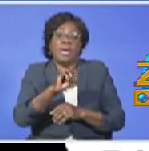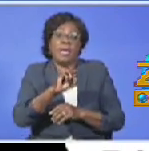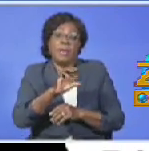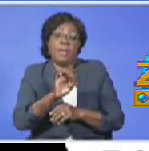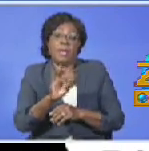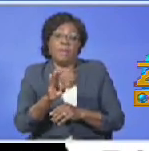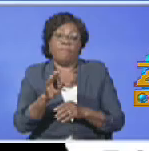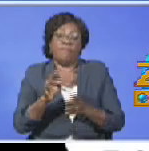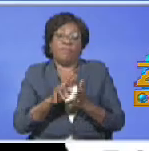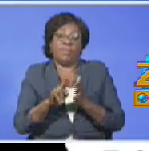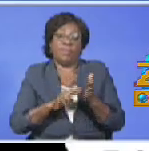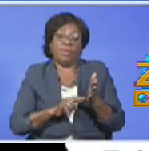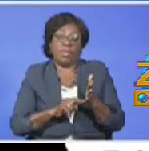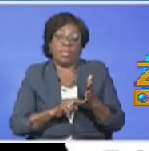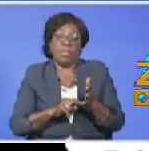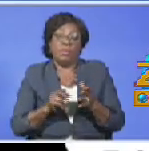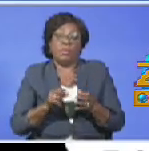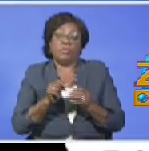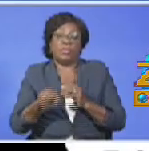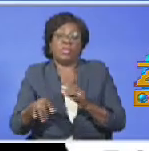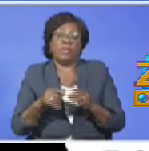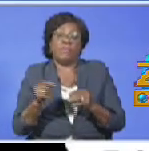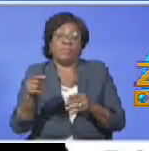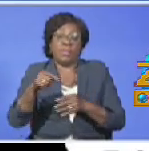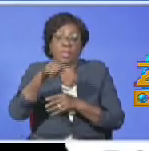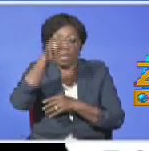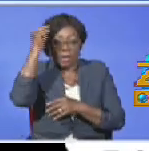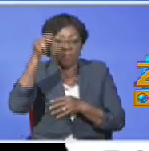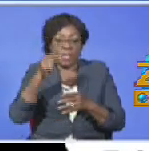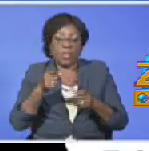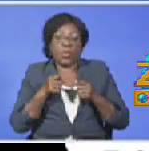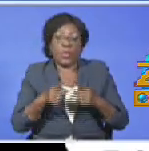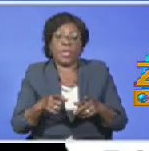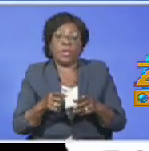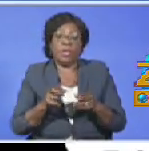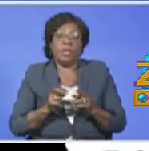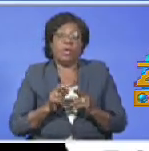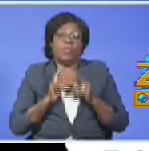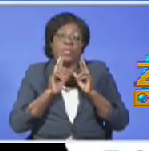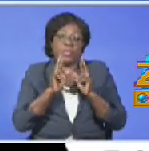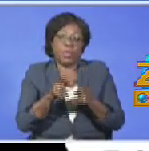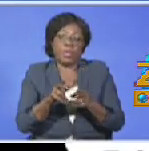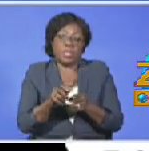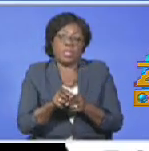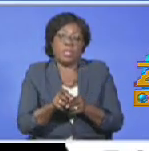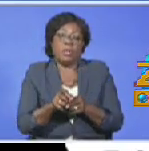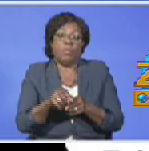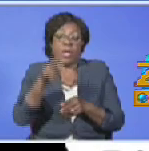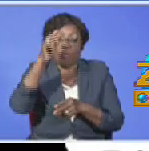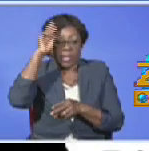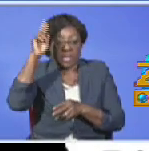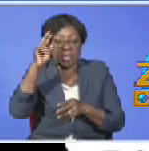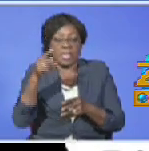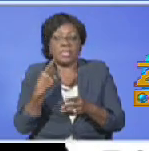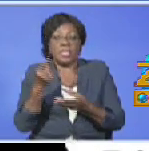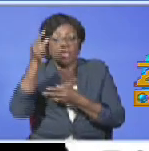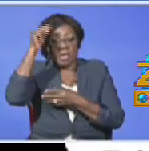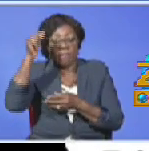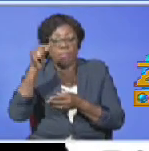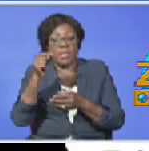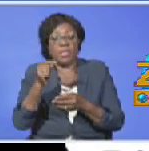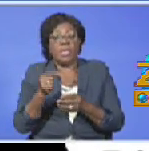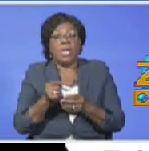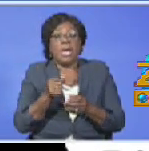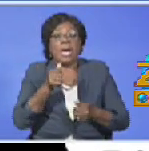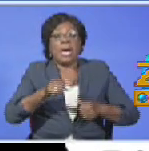fiscal deviations which resulted from the government's rapid emergency response. Now, while recognizing the government's actions as timely,